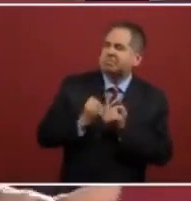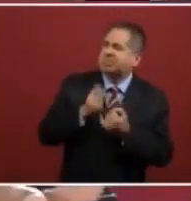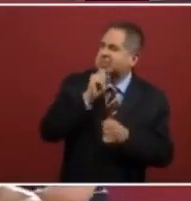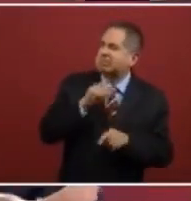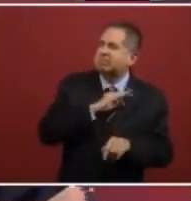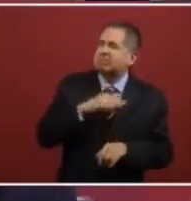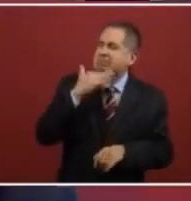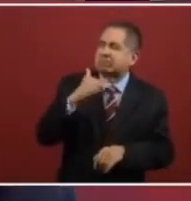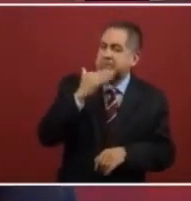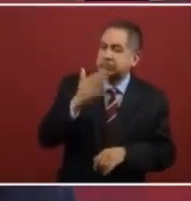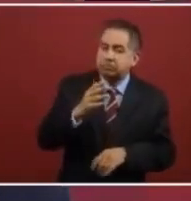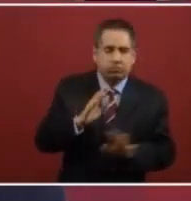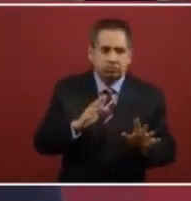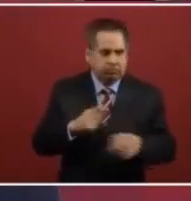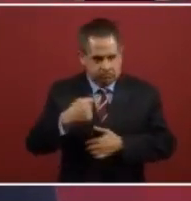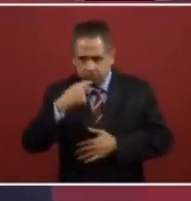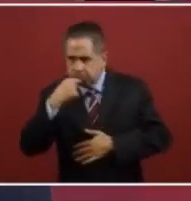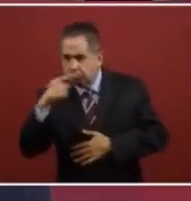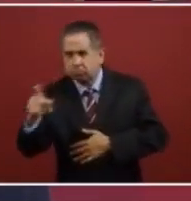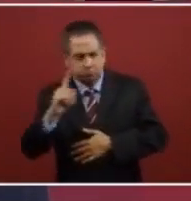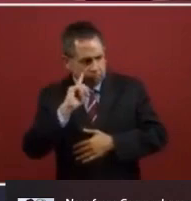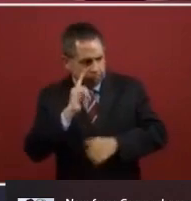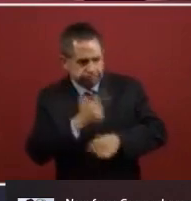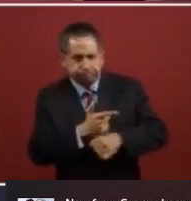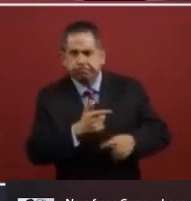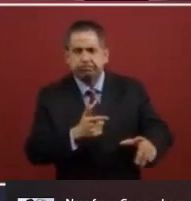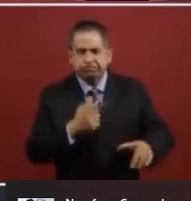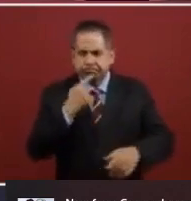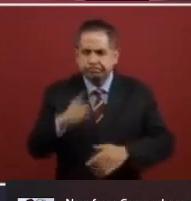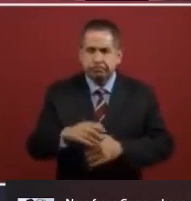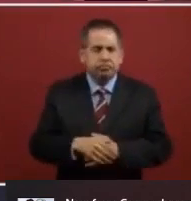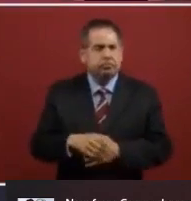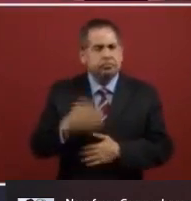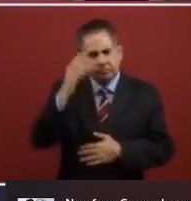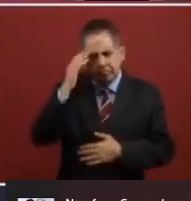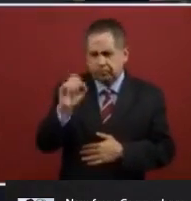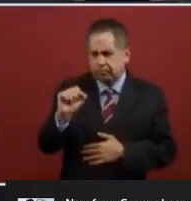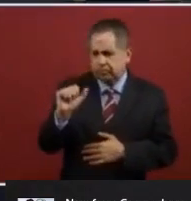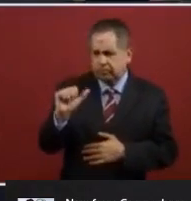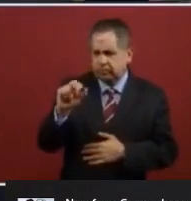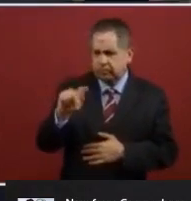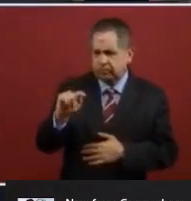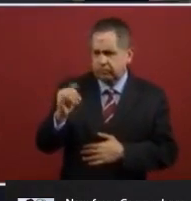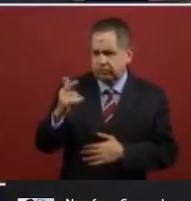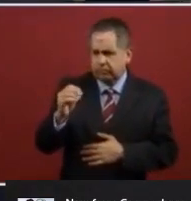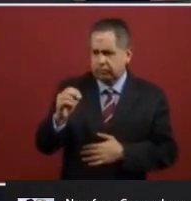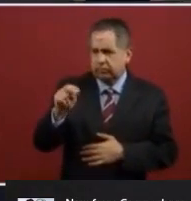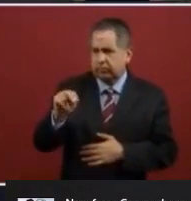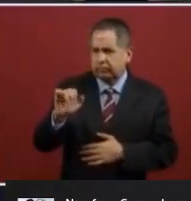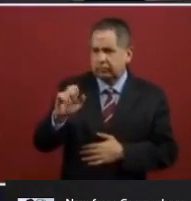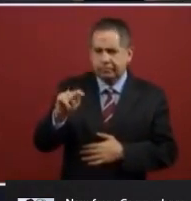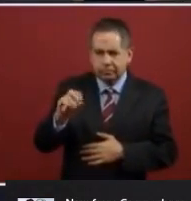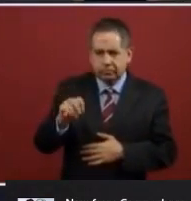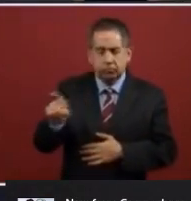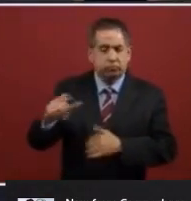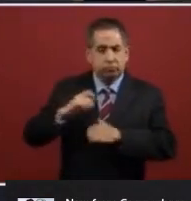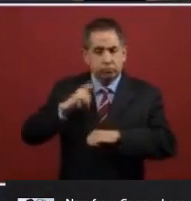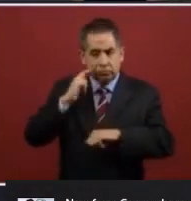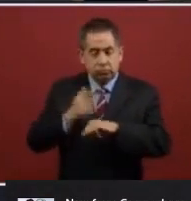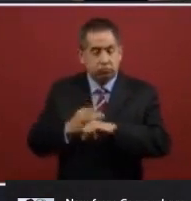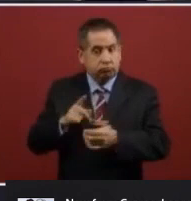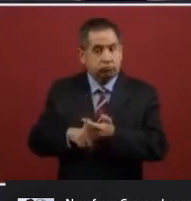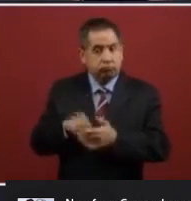those that think denuncia. that it's still the same, Santiago let us know. Nieto está, que es una de las